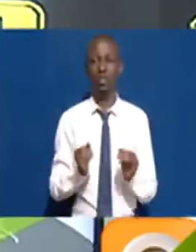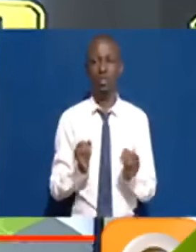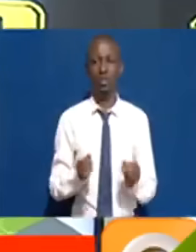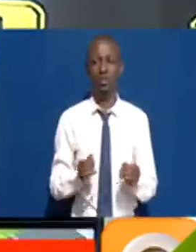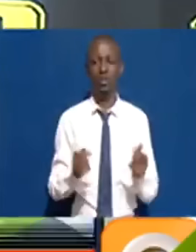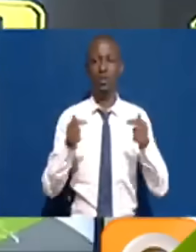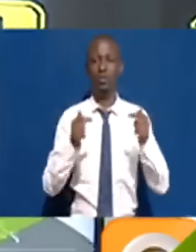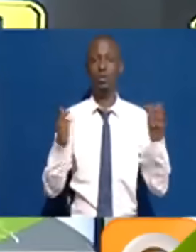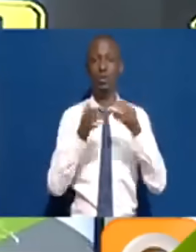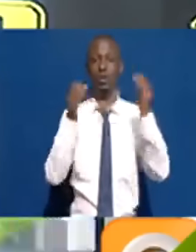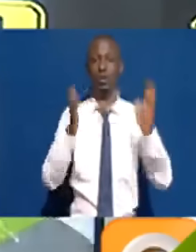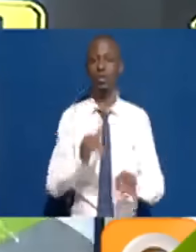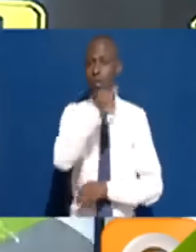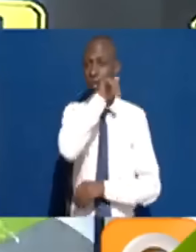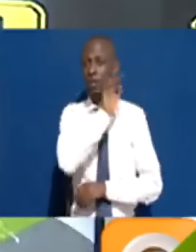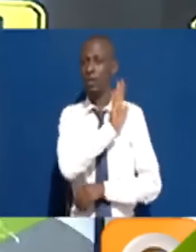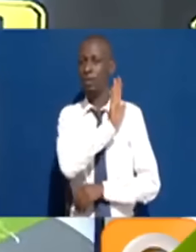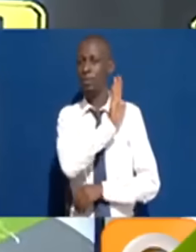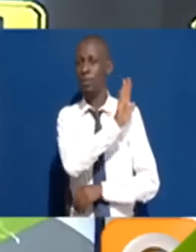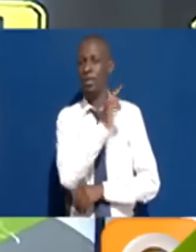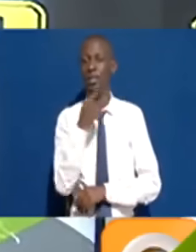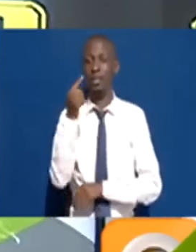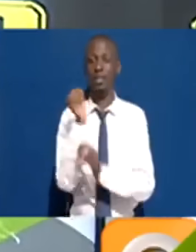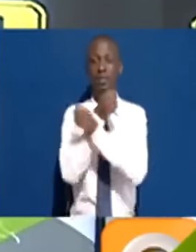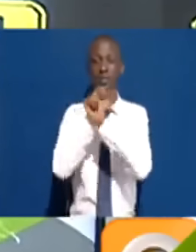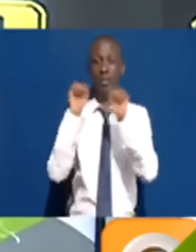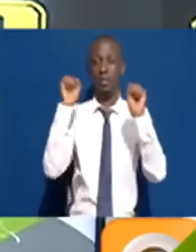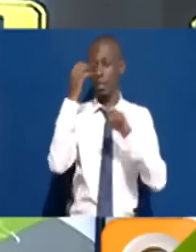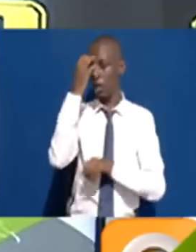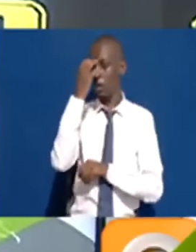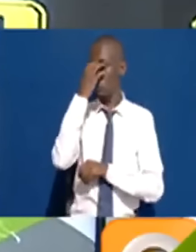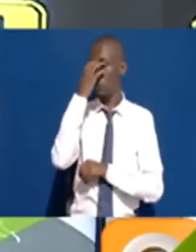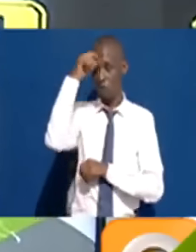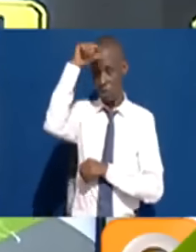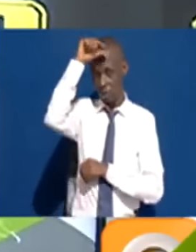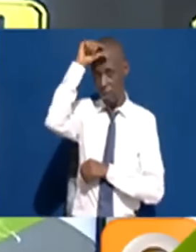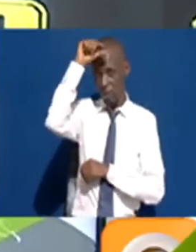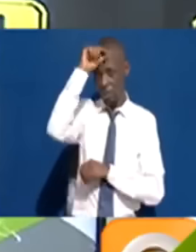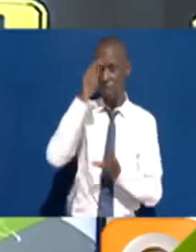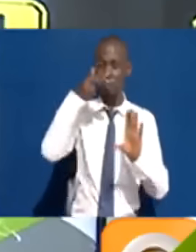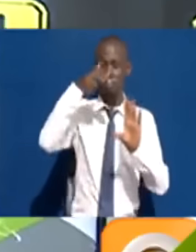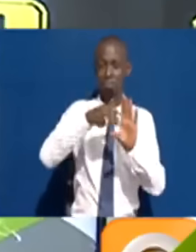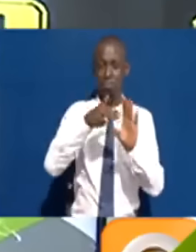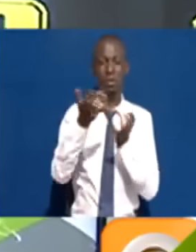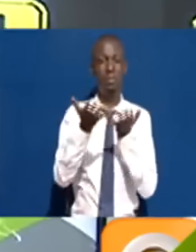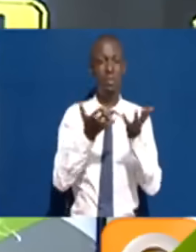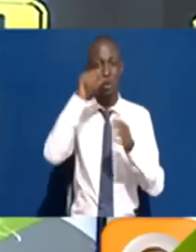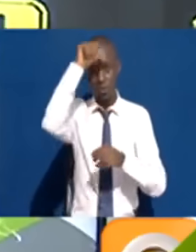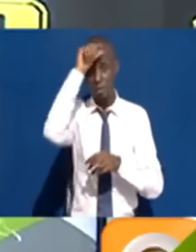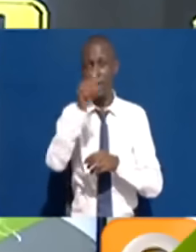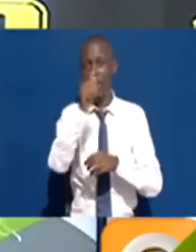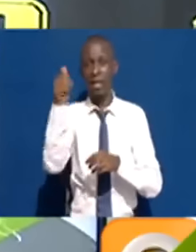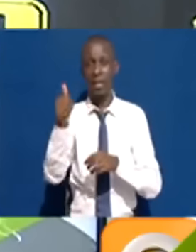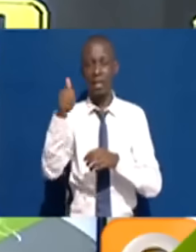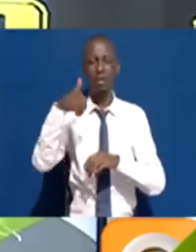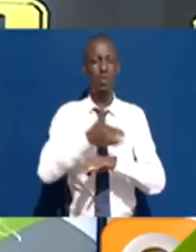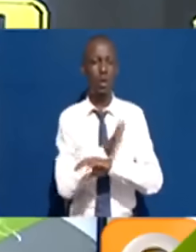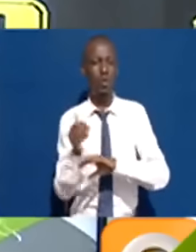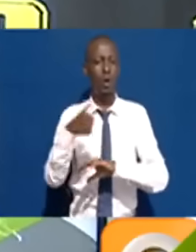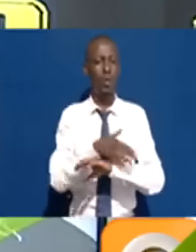opposition leader Raila Odinga has termed President William Ruto's government-to-government oil deal as a grand scam full of mischief